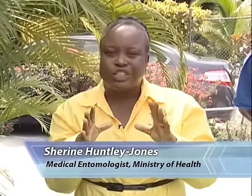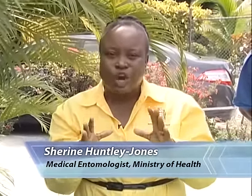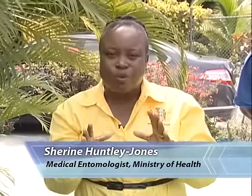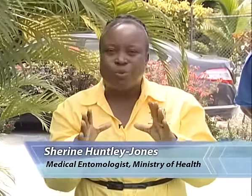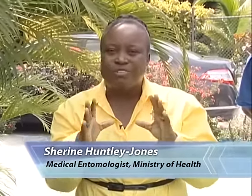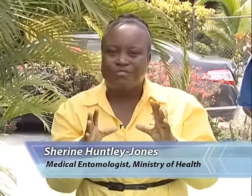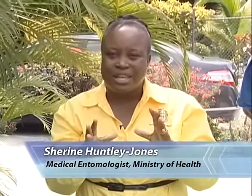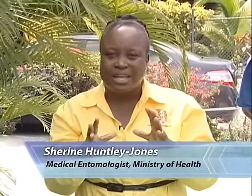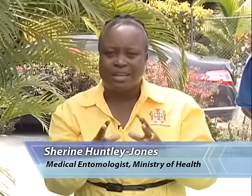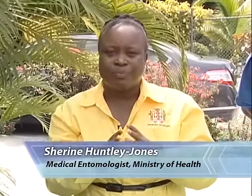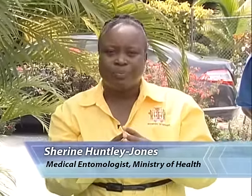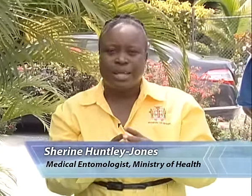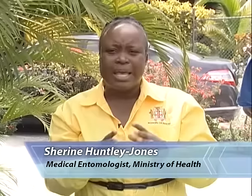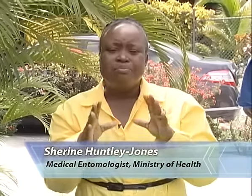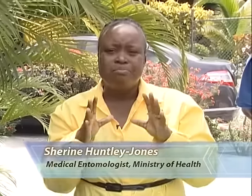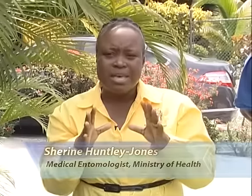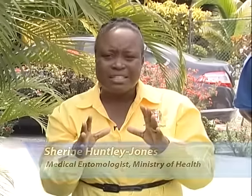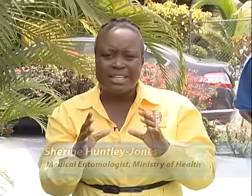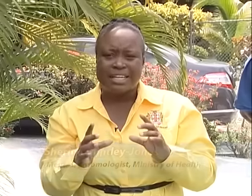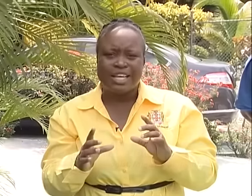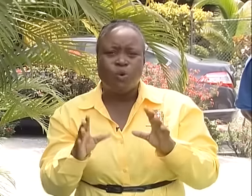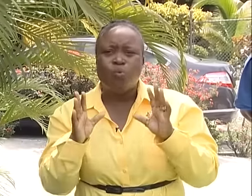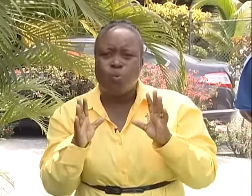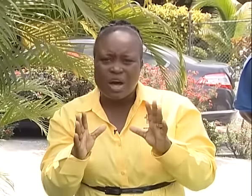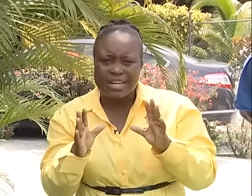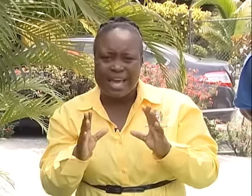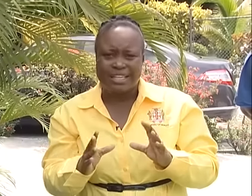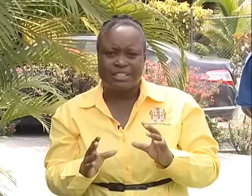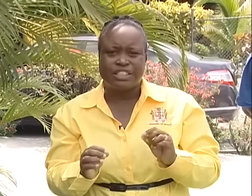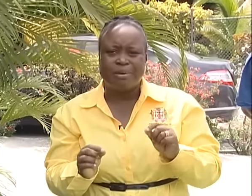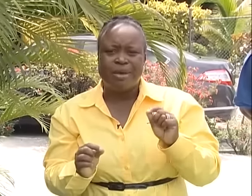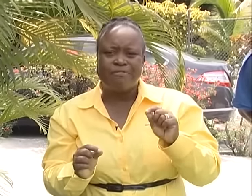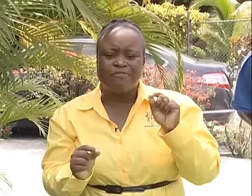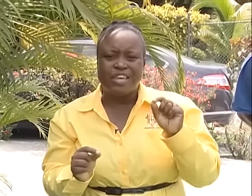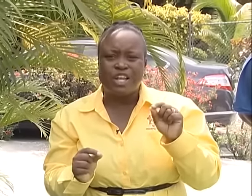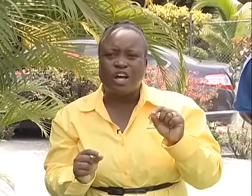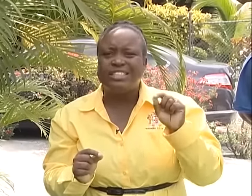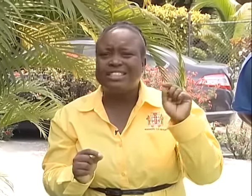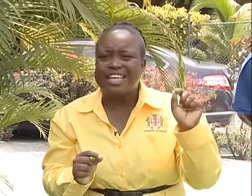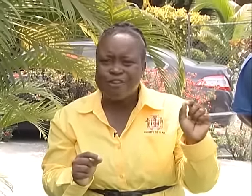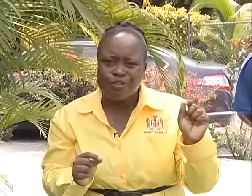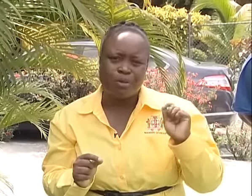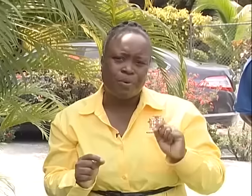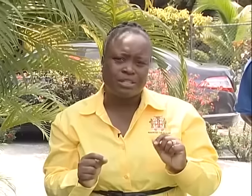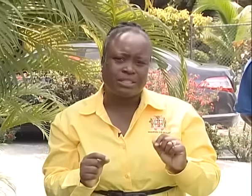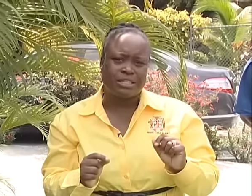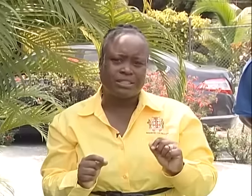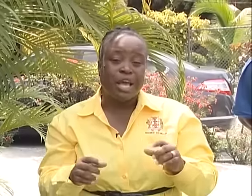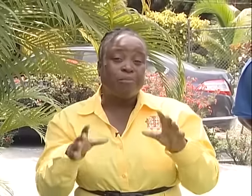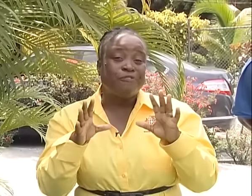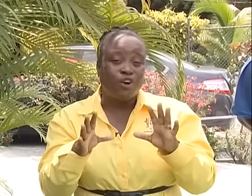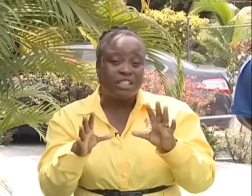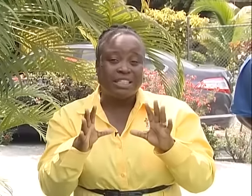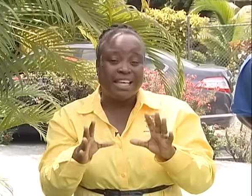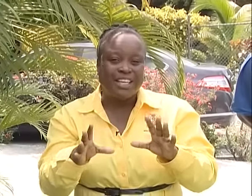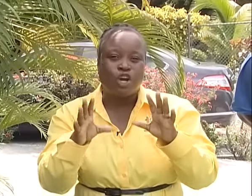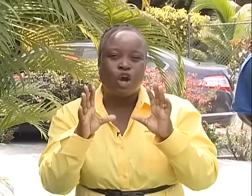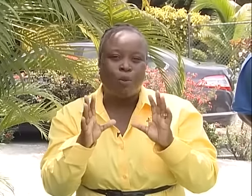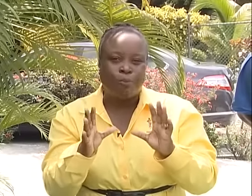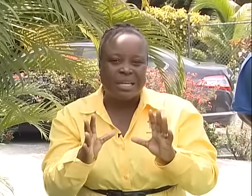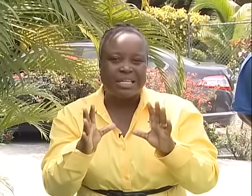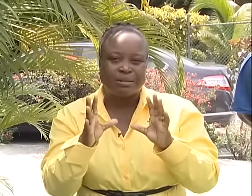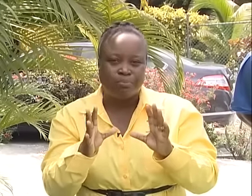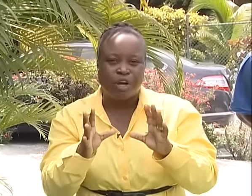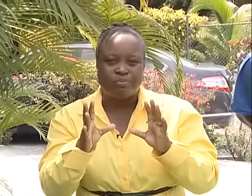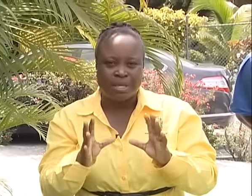easily disturbed when feeding. It means that in one night, she may feed on several persons before she takes